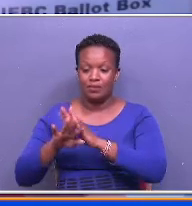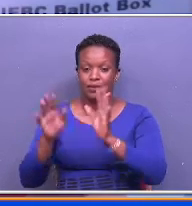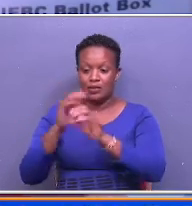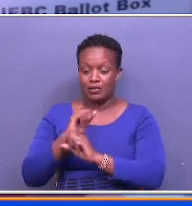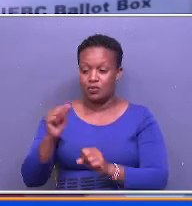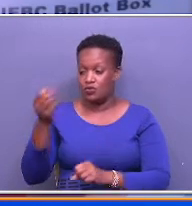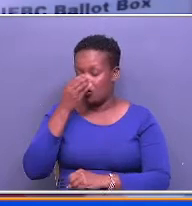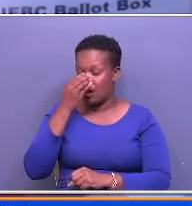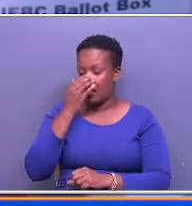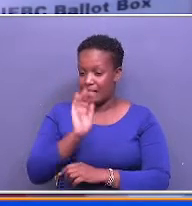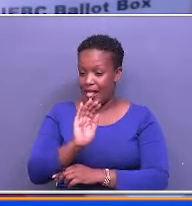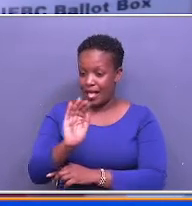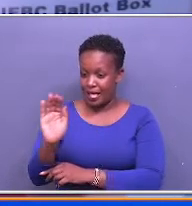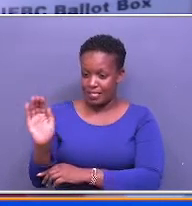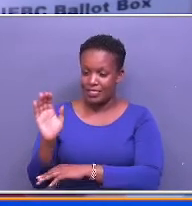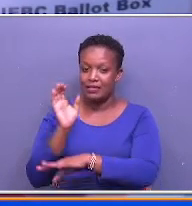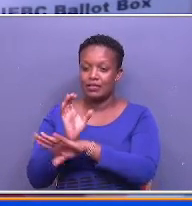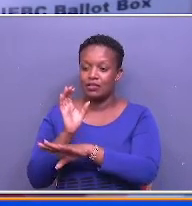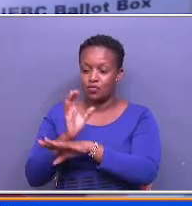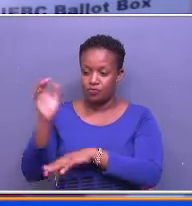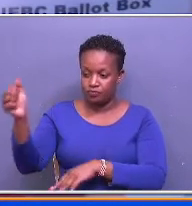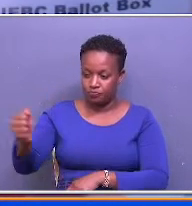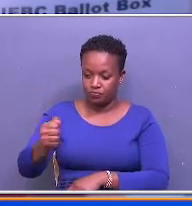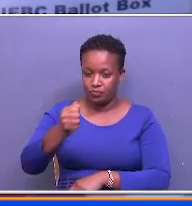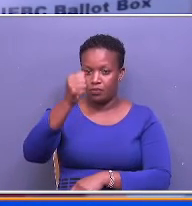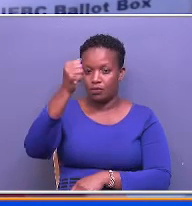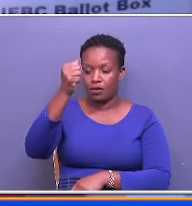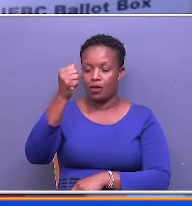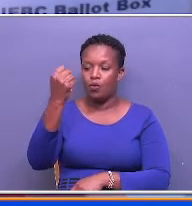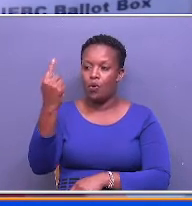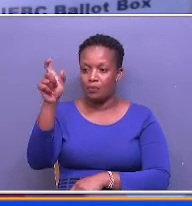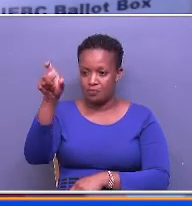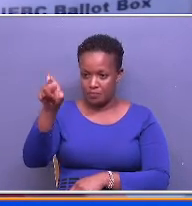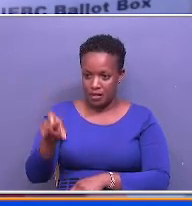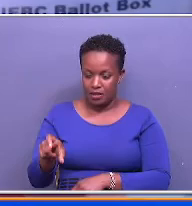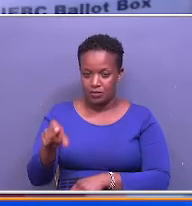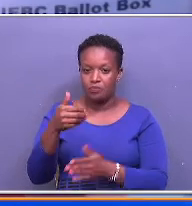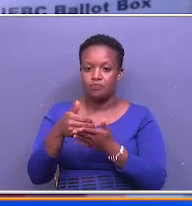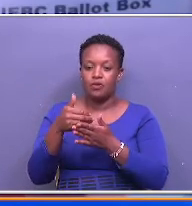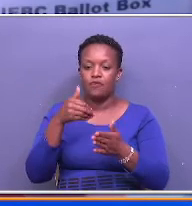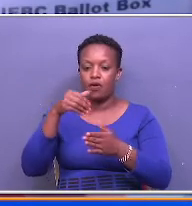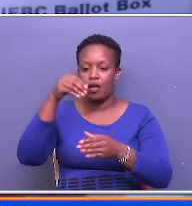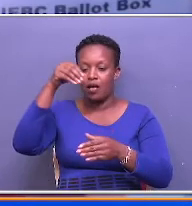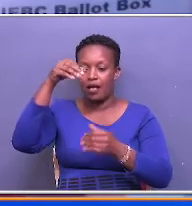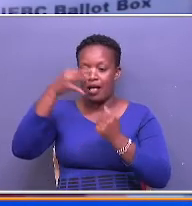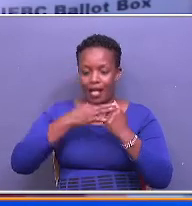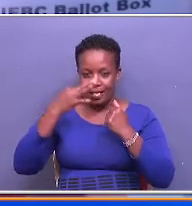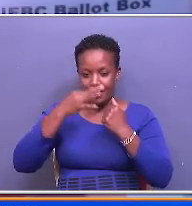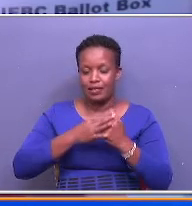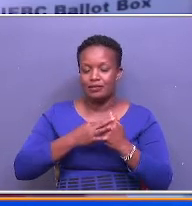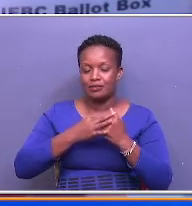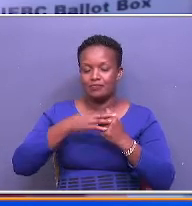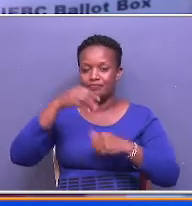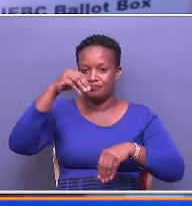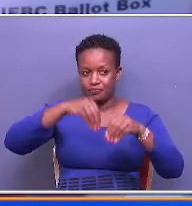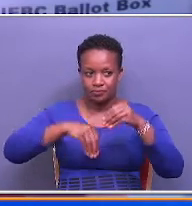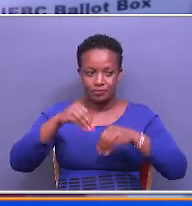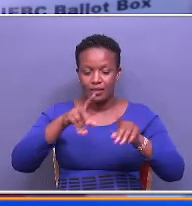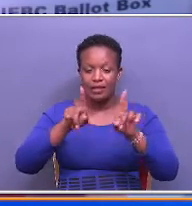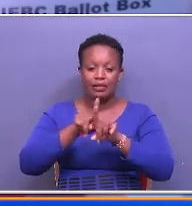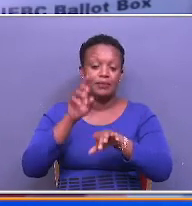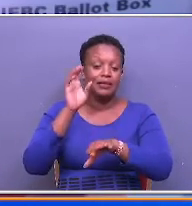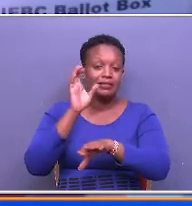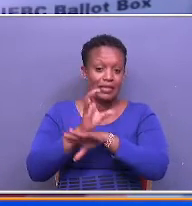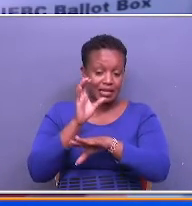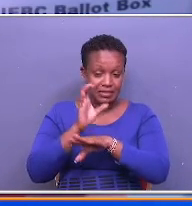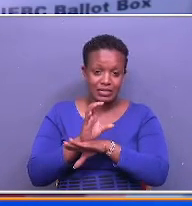challenged the church to endorse a presidential candidate ahead of the August polls. According to Ruto, Kenyan churches should openly declare whom they support